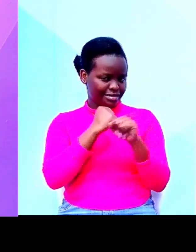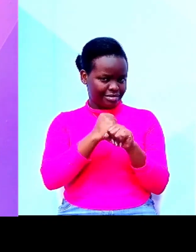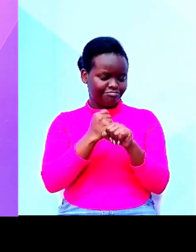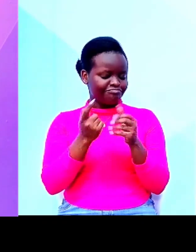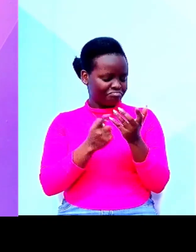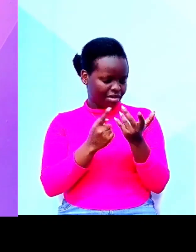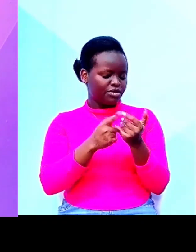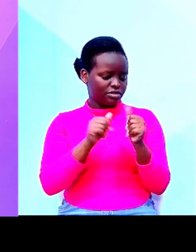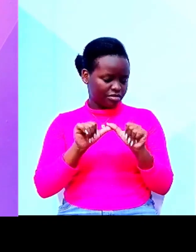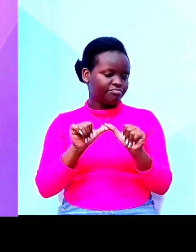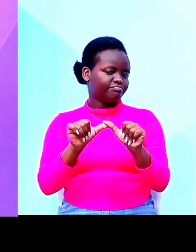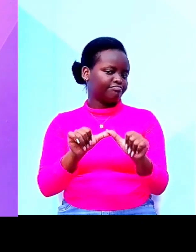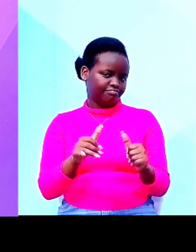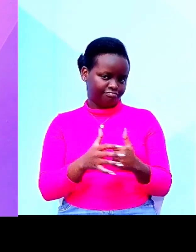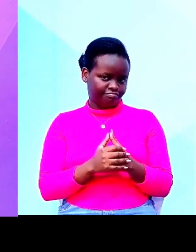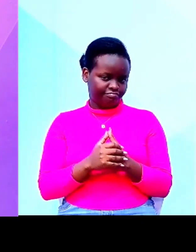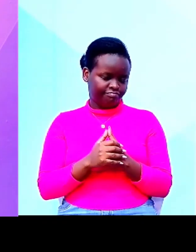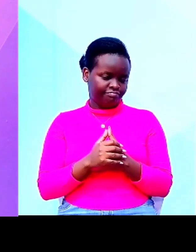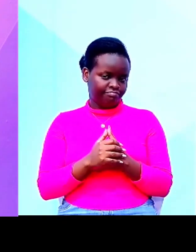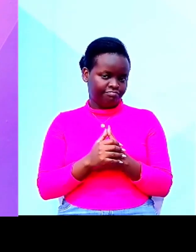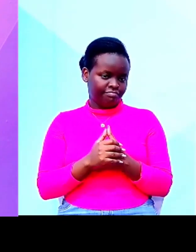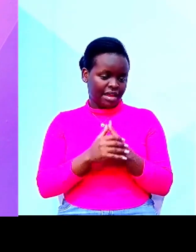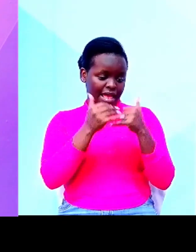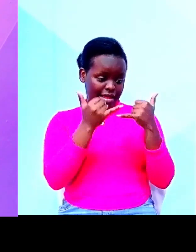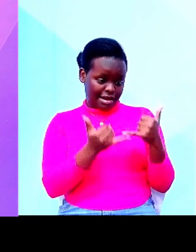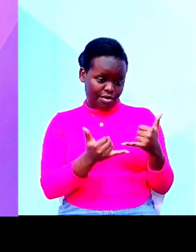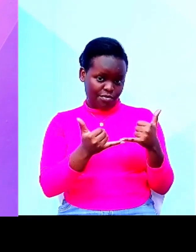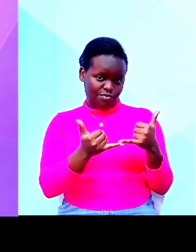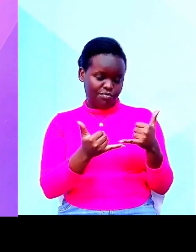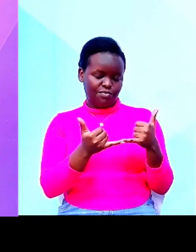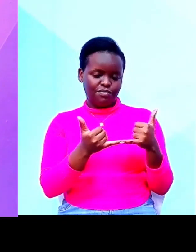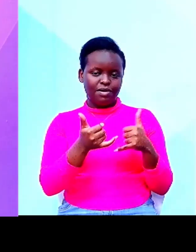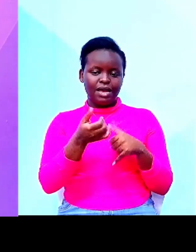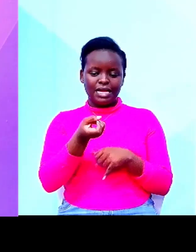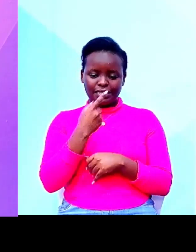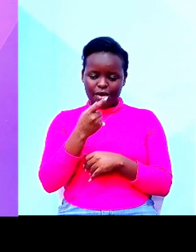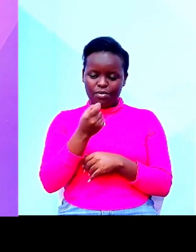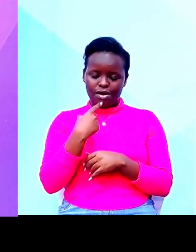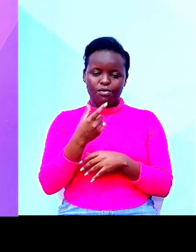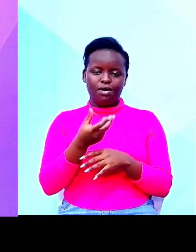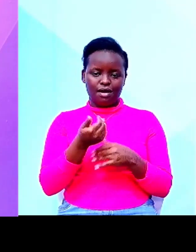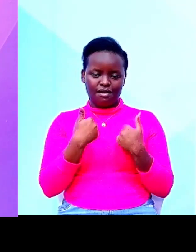counting. Even now I'm still on medication.